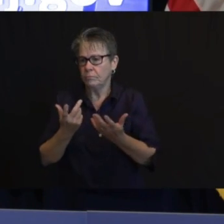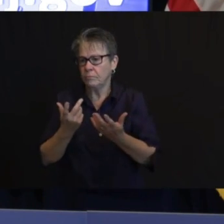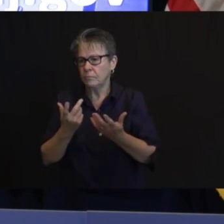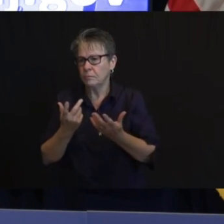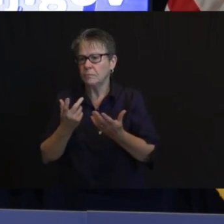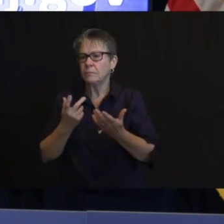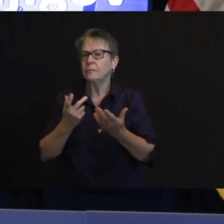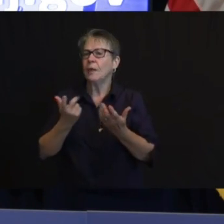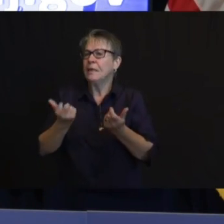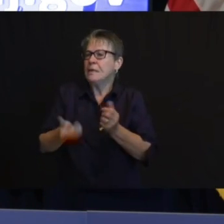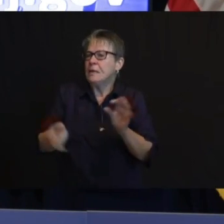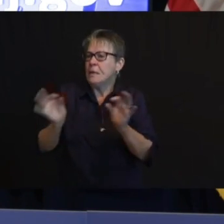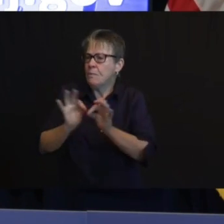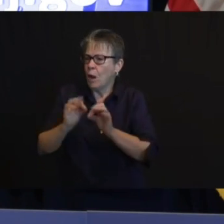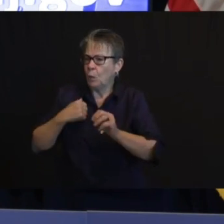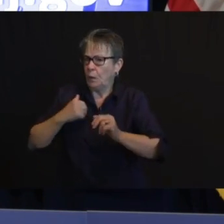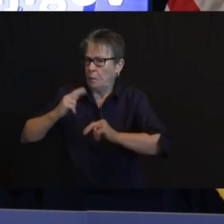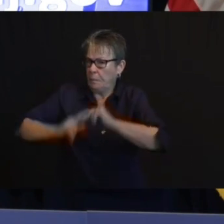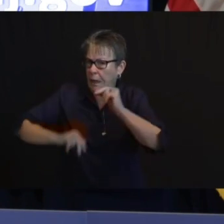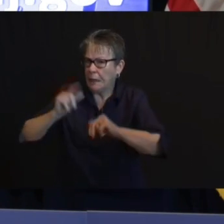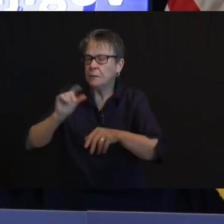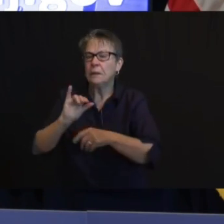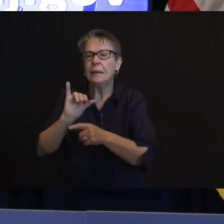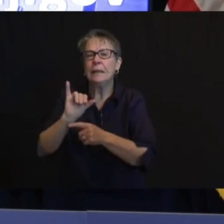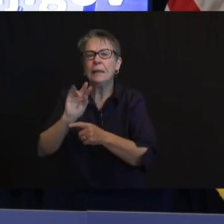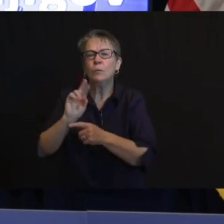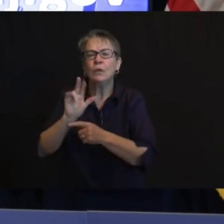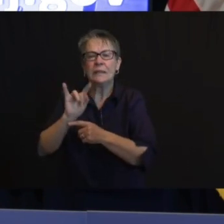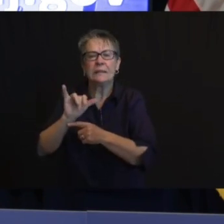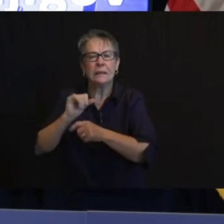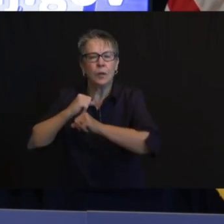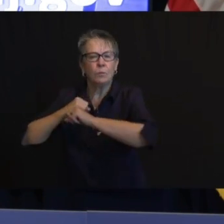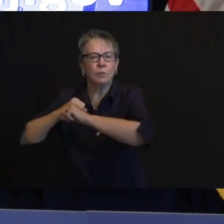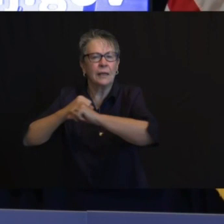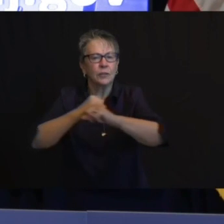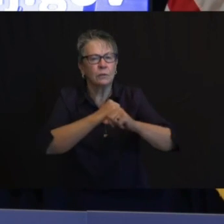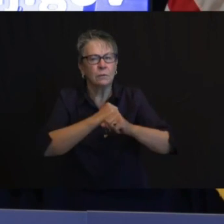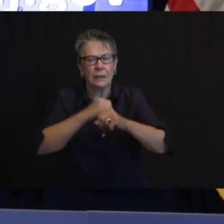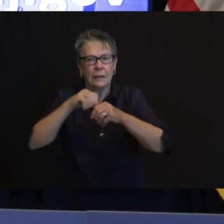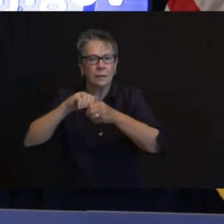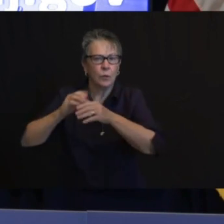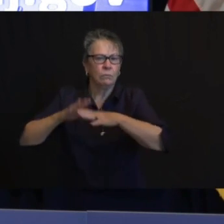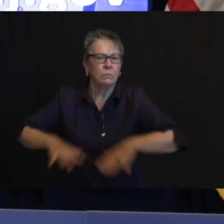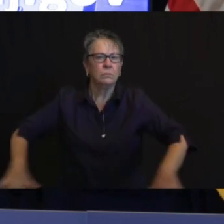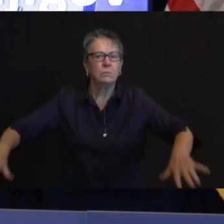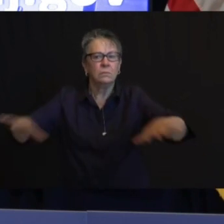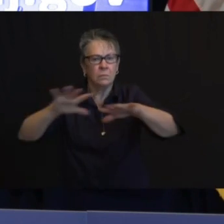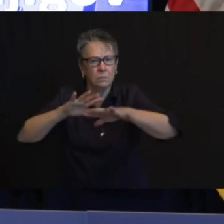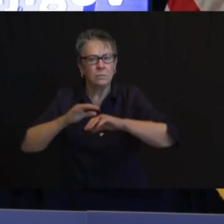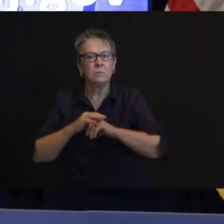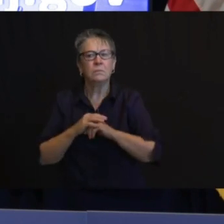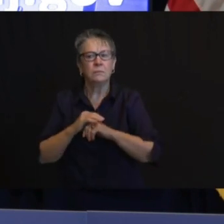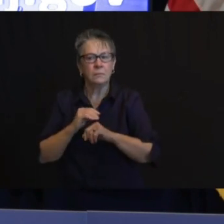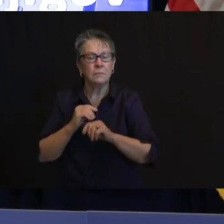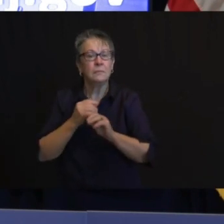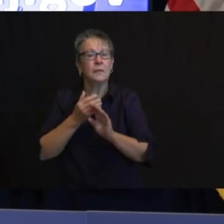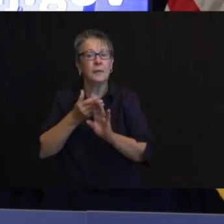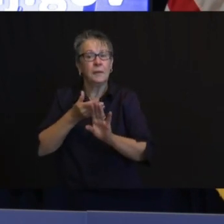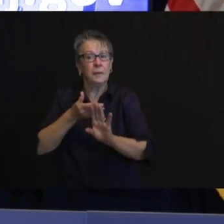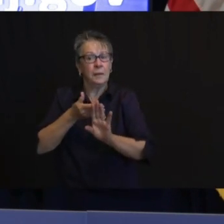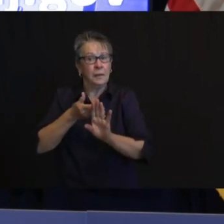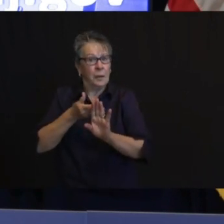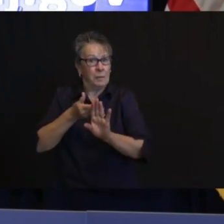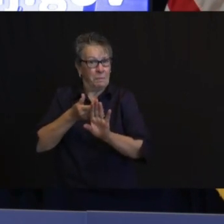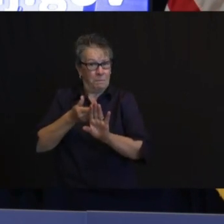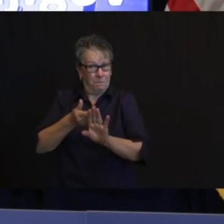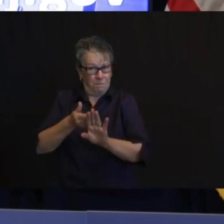our communities. That is our hope. In the meantime, we have to take this pandemic seriously. COVID-19 can